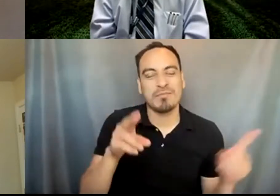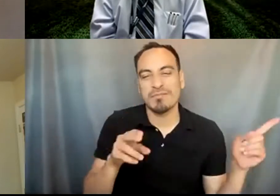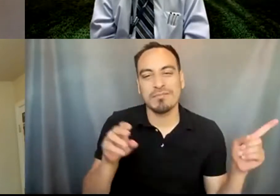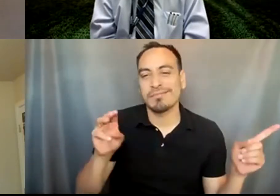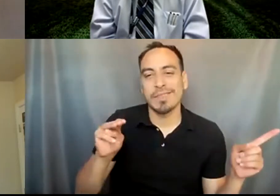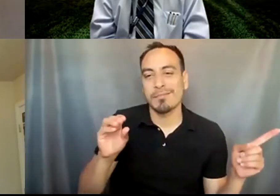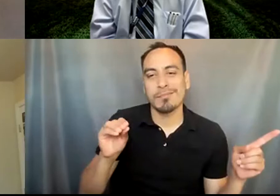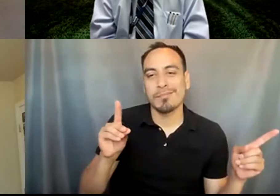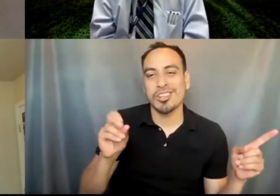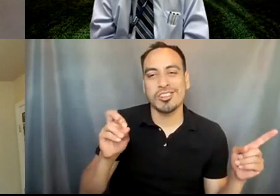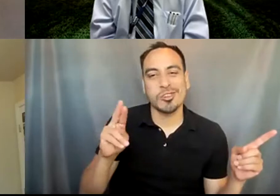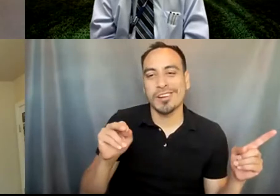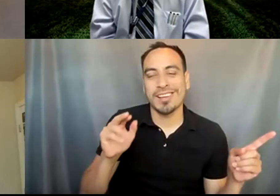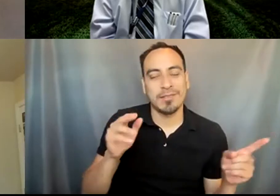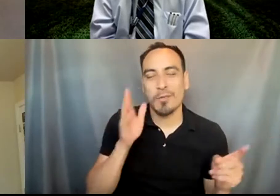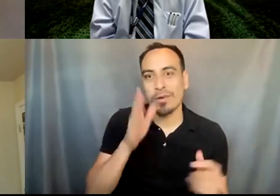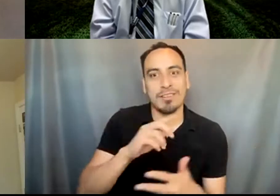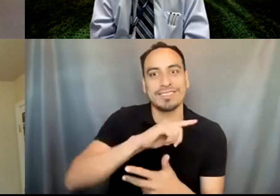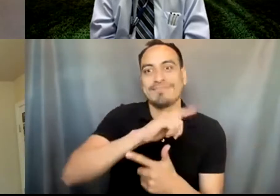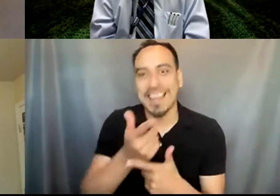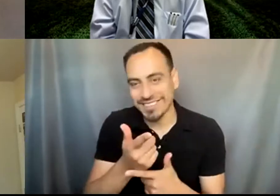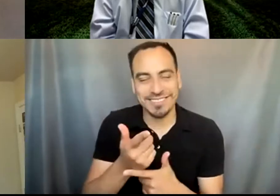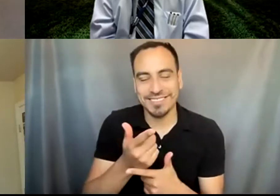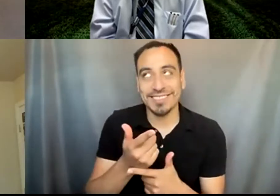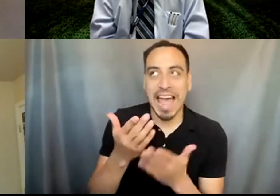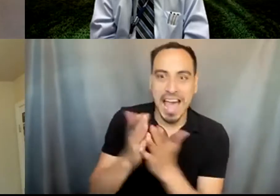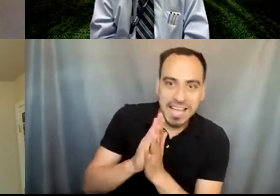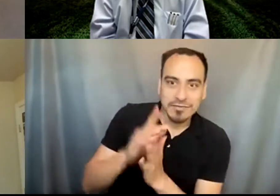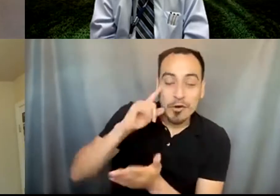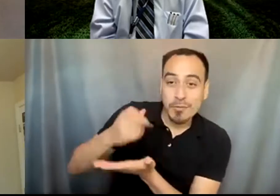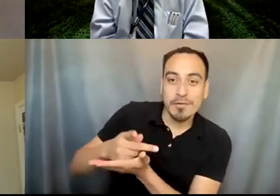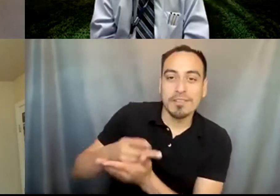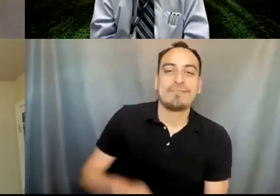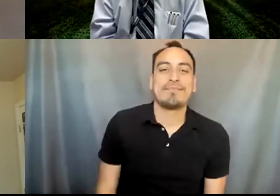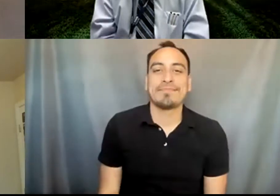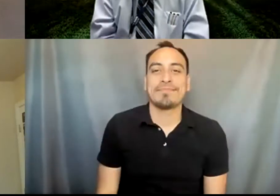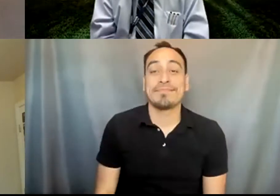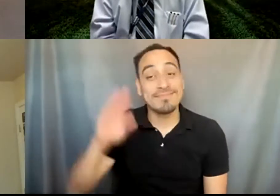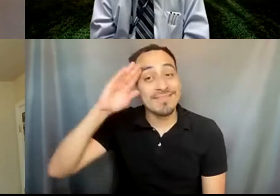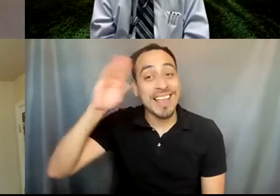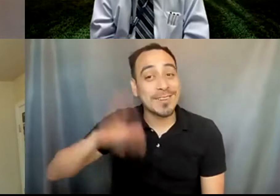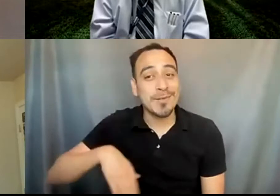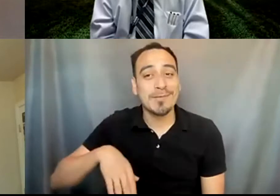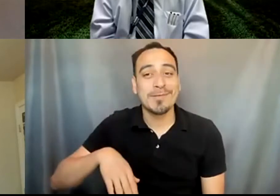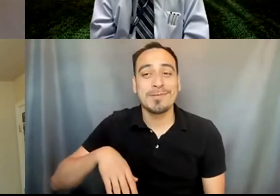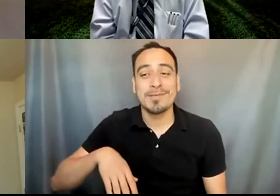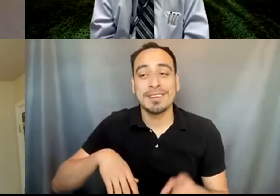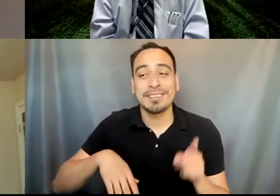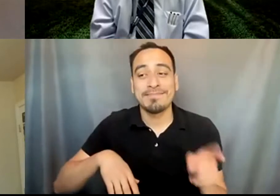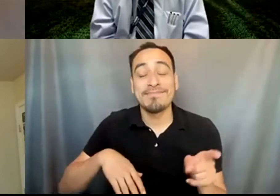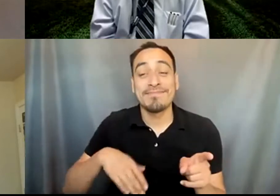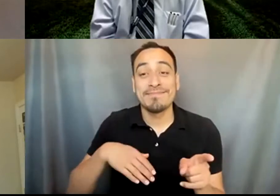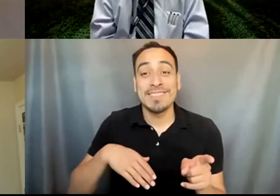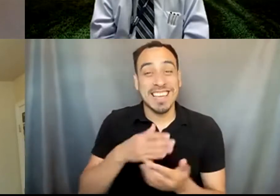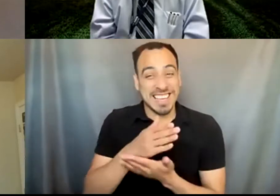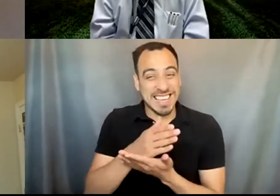come right behind. And I noticed that within that question is also noted that some of the vaccine